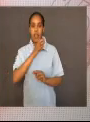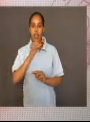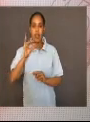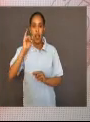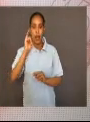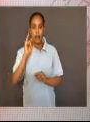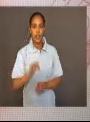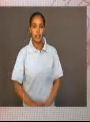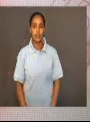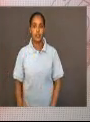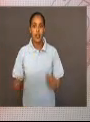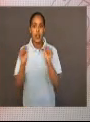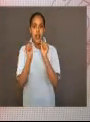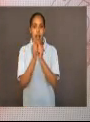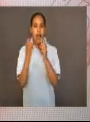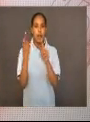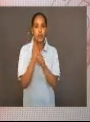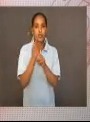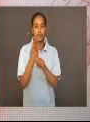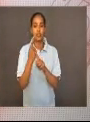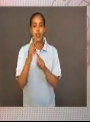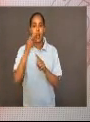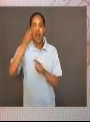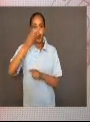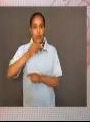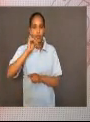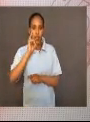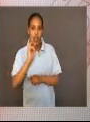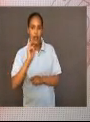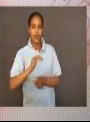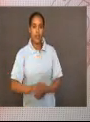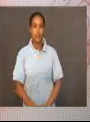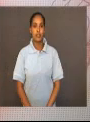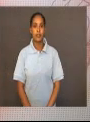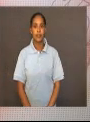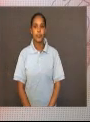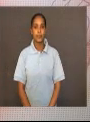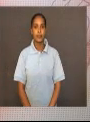iodine, can produce hydrogen iodide.